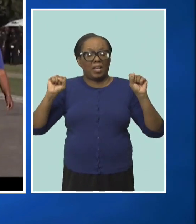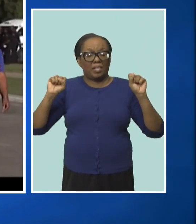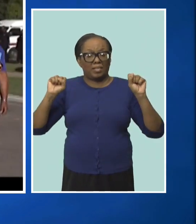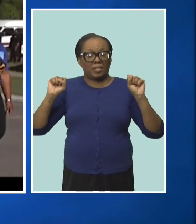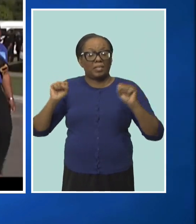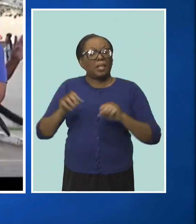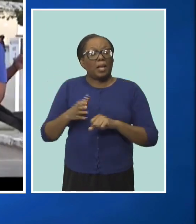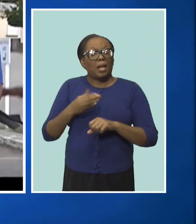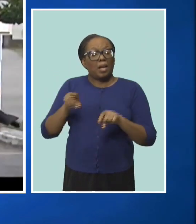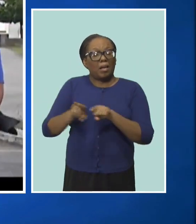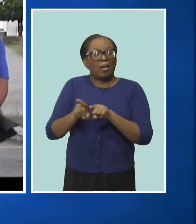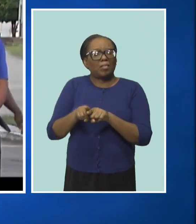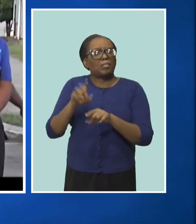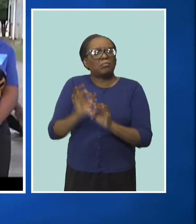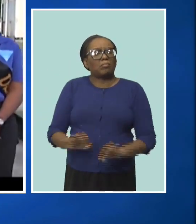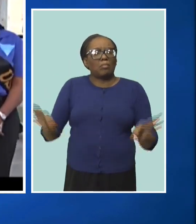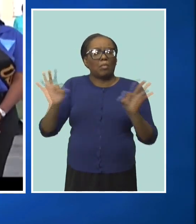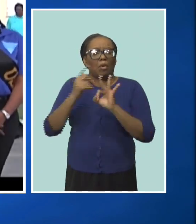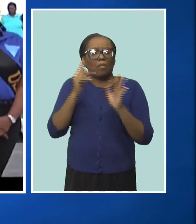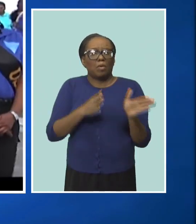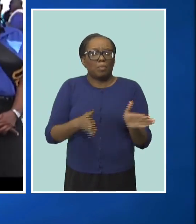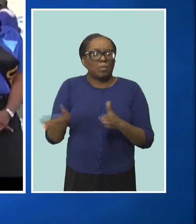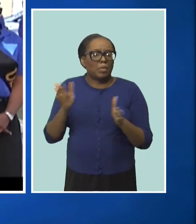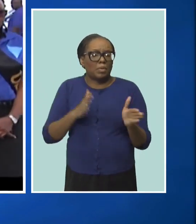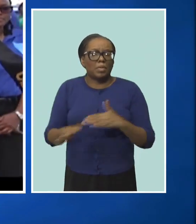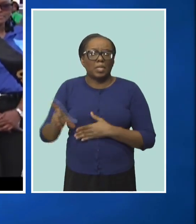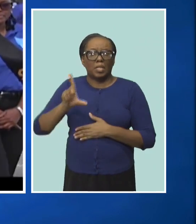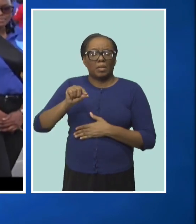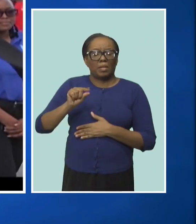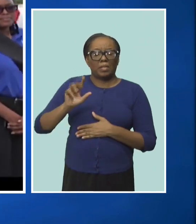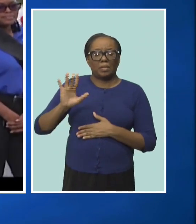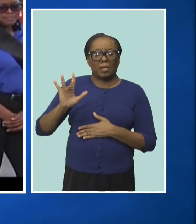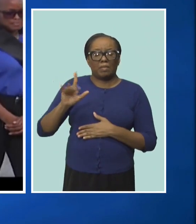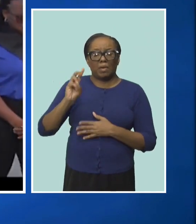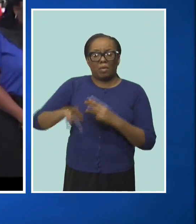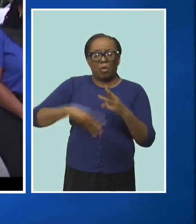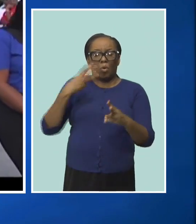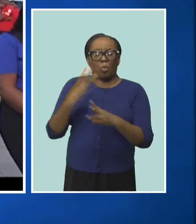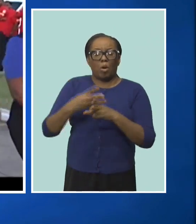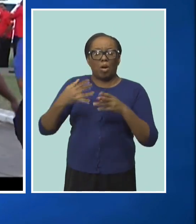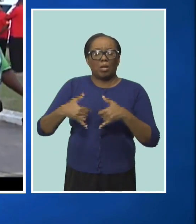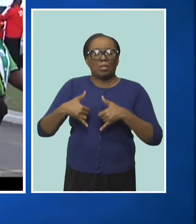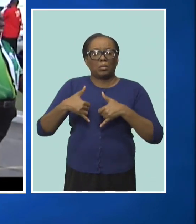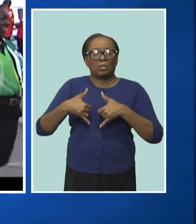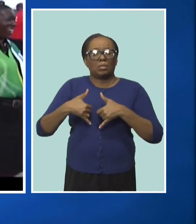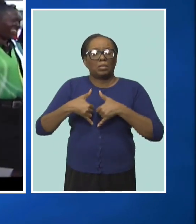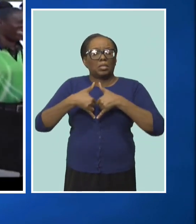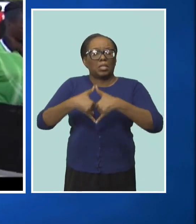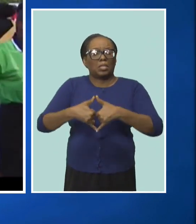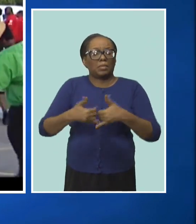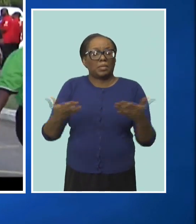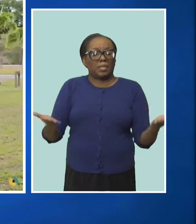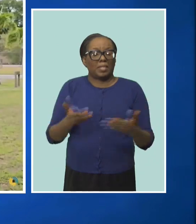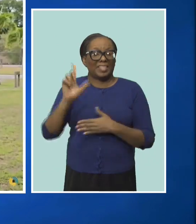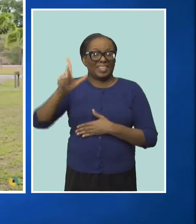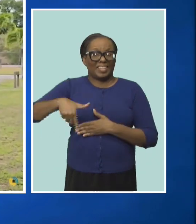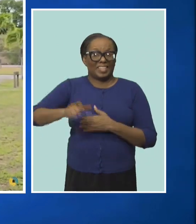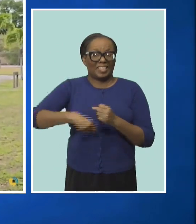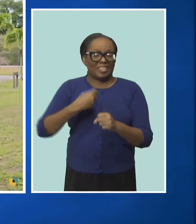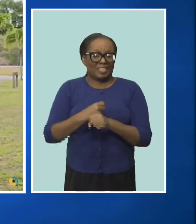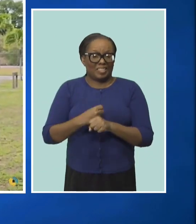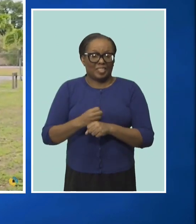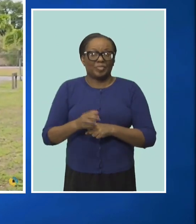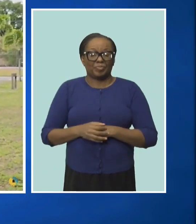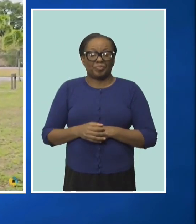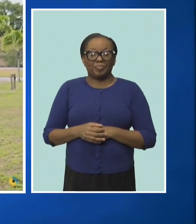and was instrumental in planning the 2025 World Championship to be held in Barbados later this year.